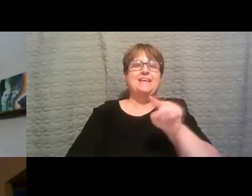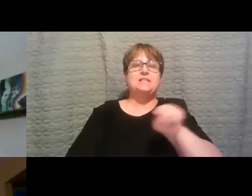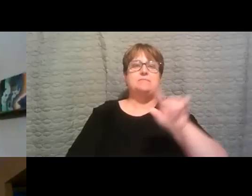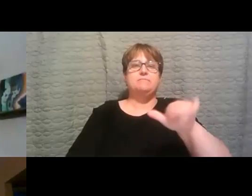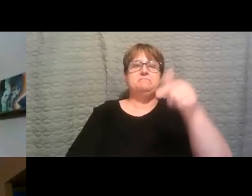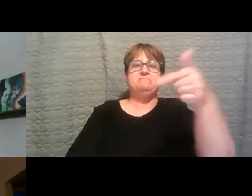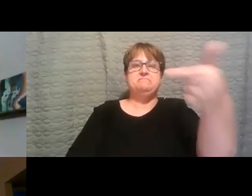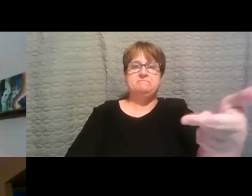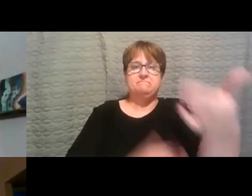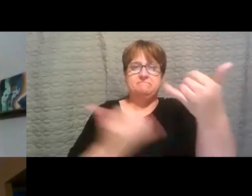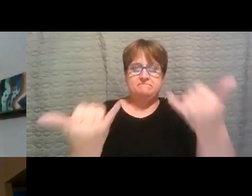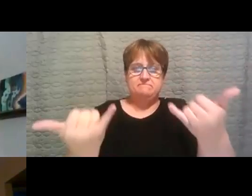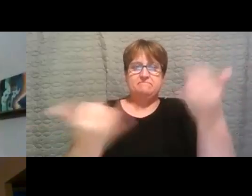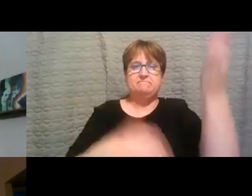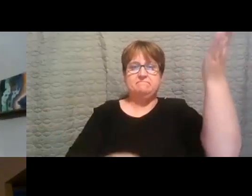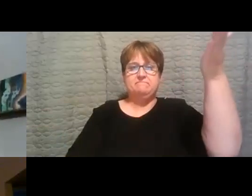Okay, thank you.